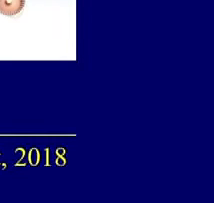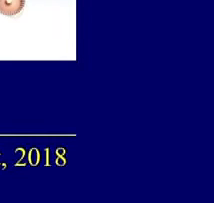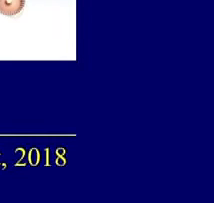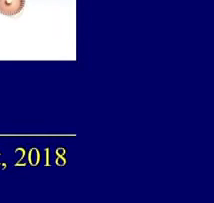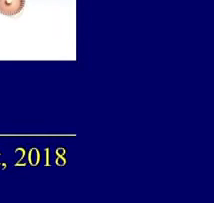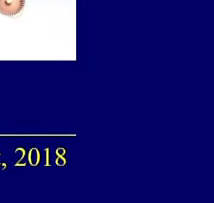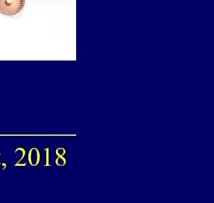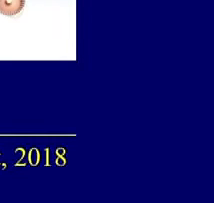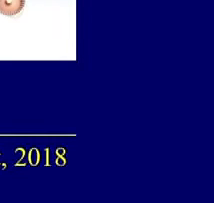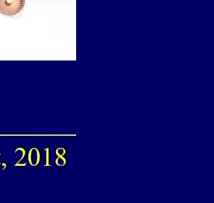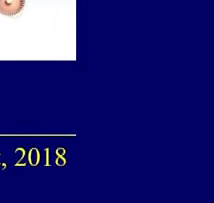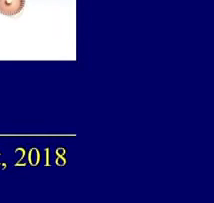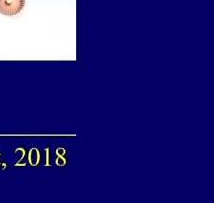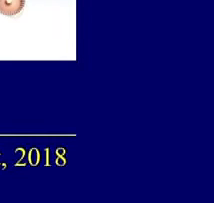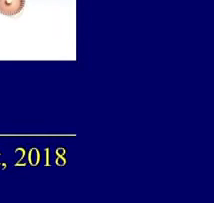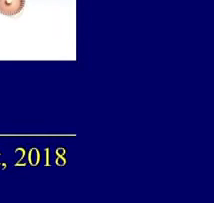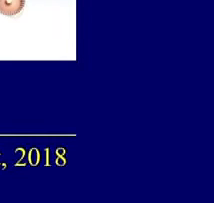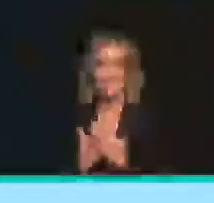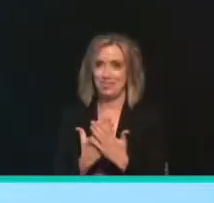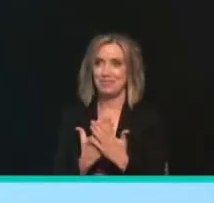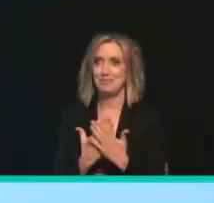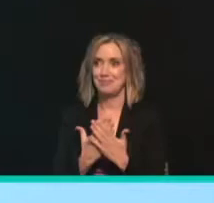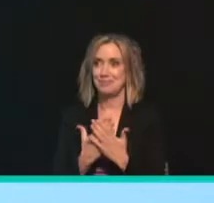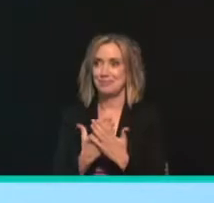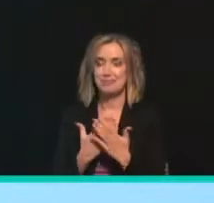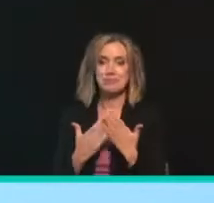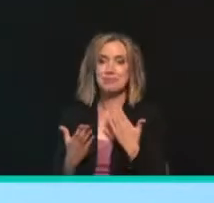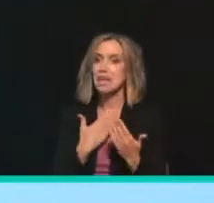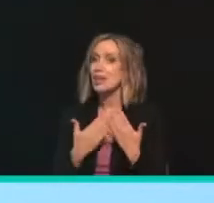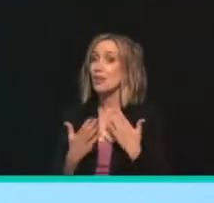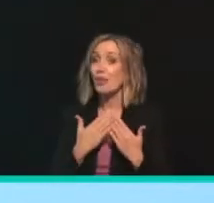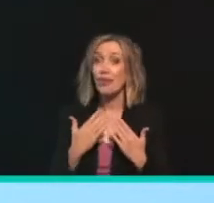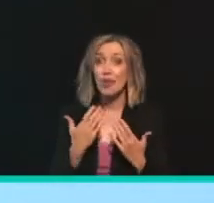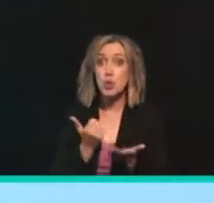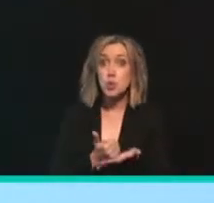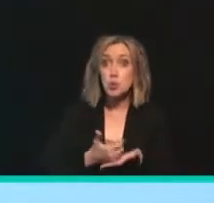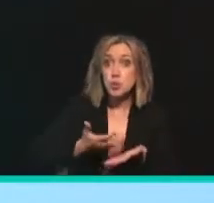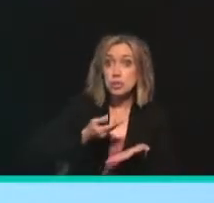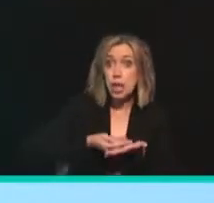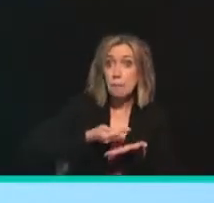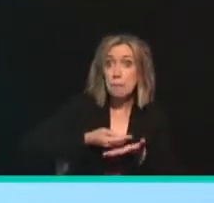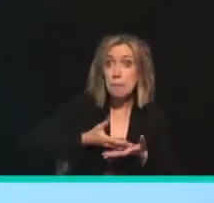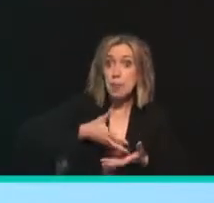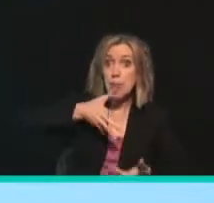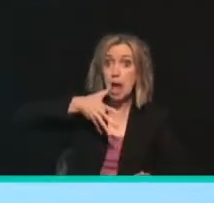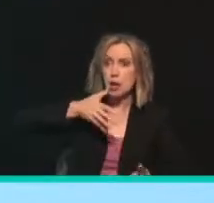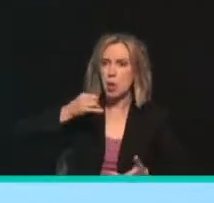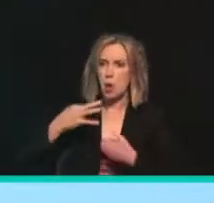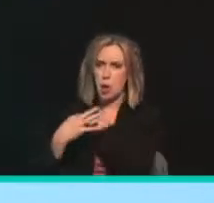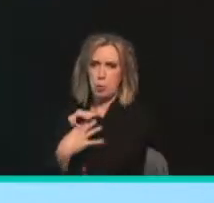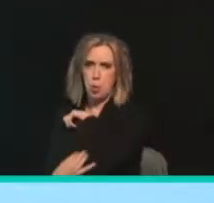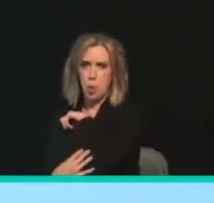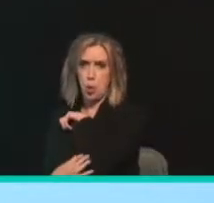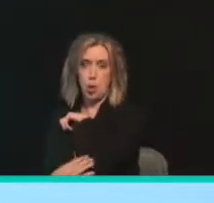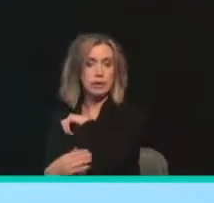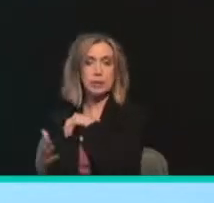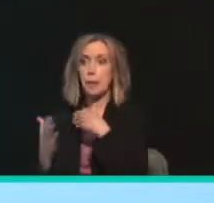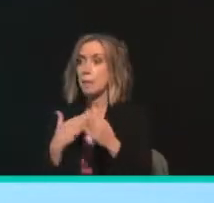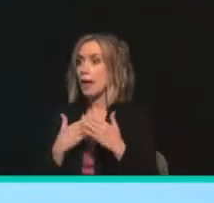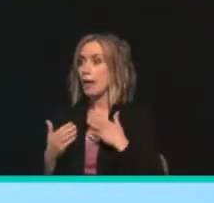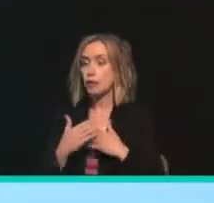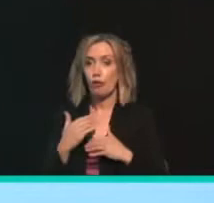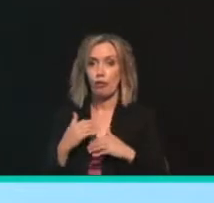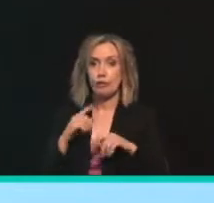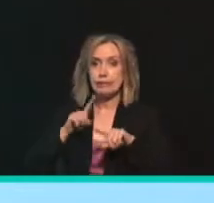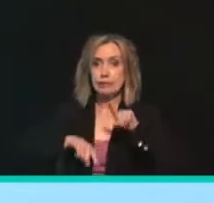universally effective. That means it varied whether you were rich or poor, regardless of demographic factors, regardless of risk